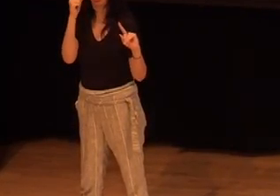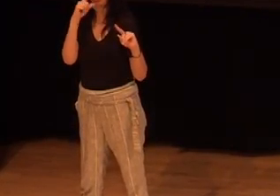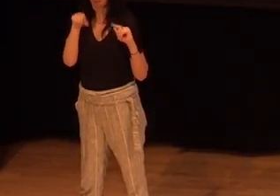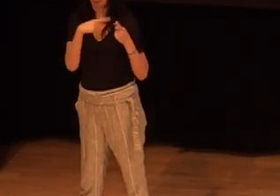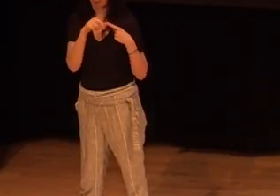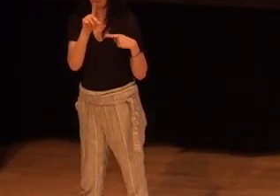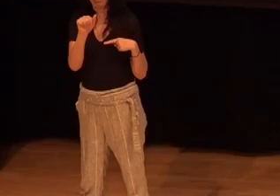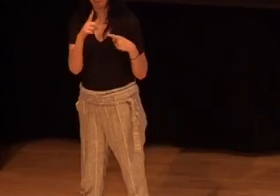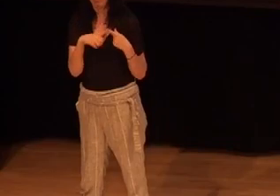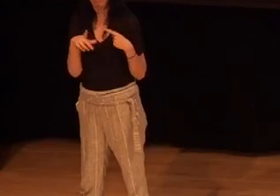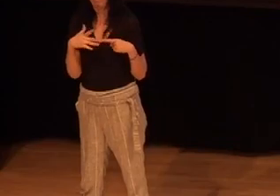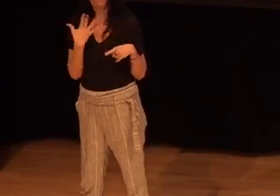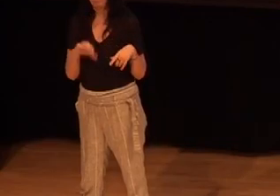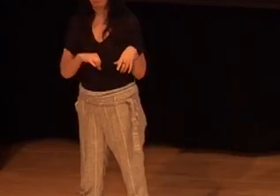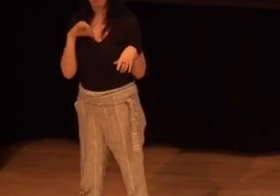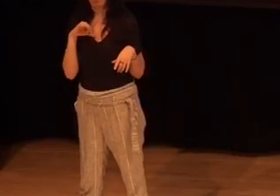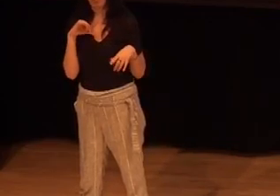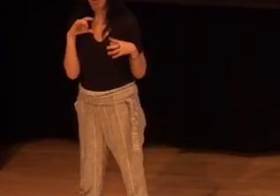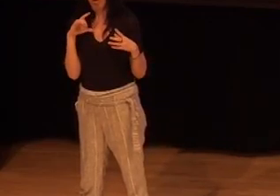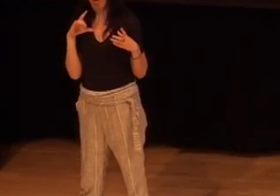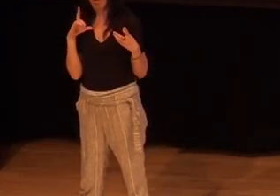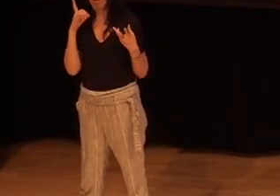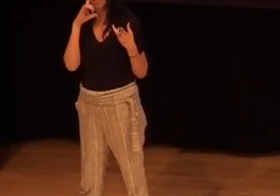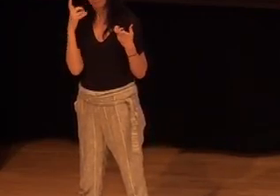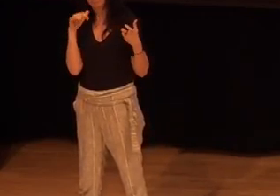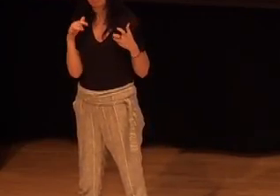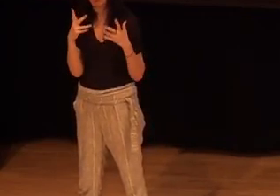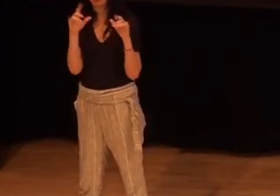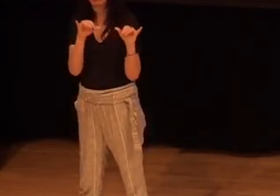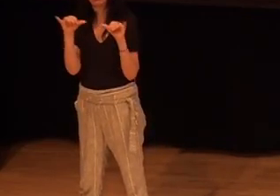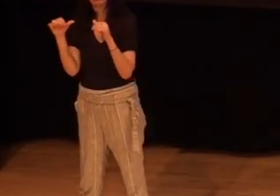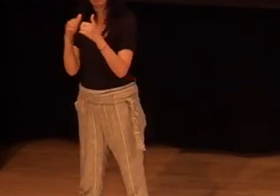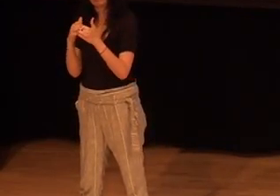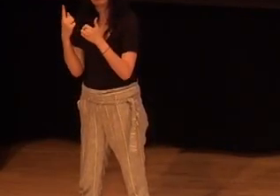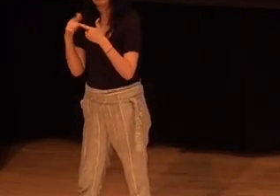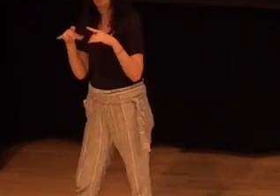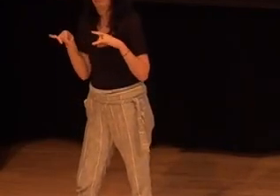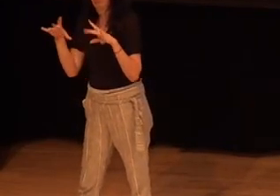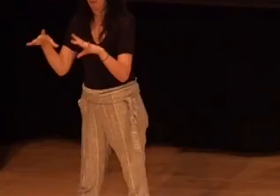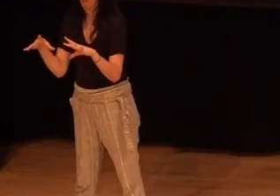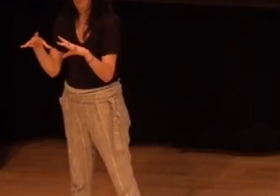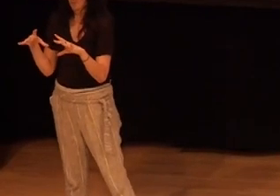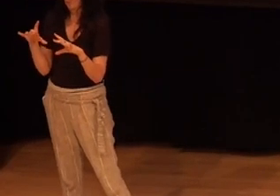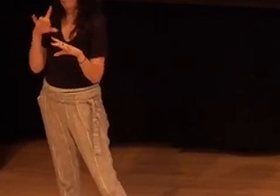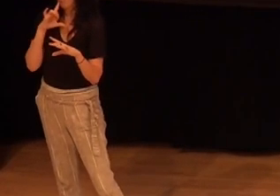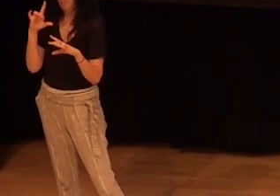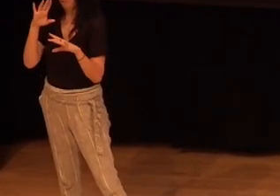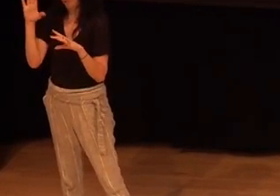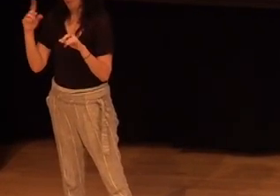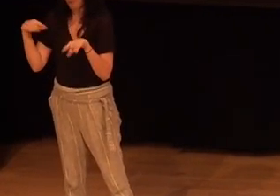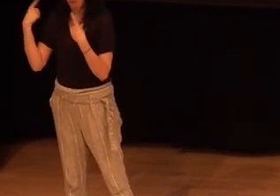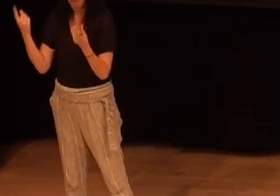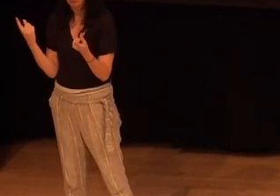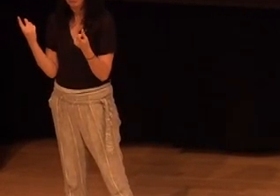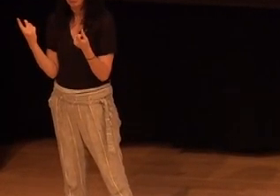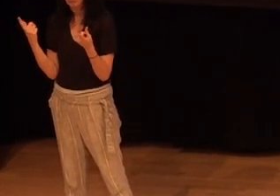I think the Pride marches, we're certainly looking at doing something similar in Australia, which has never really been done, but, you know, inspired